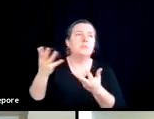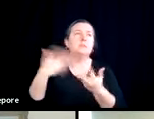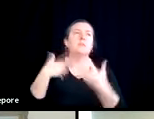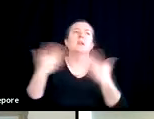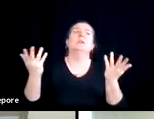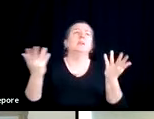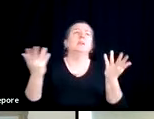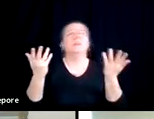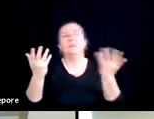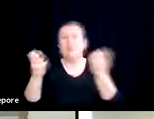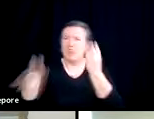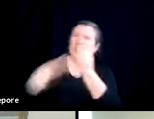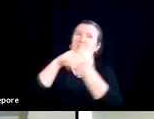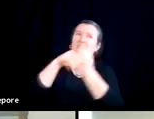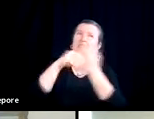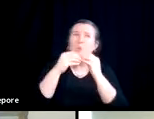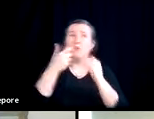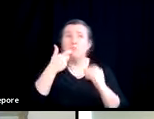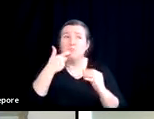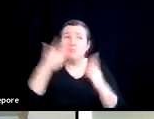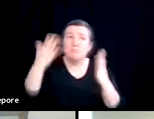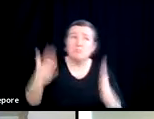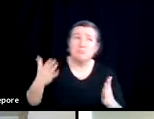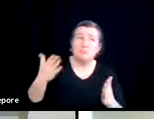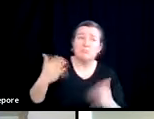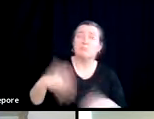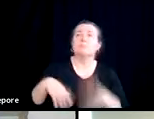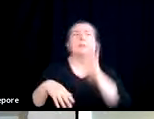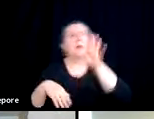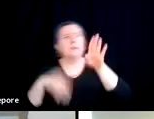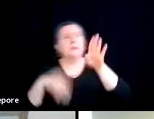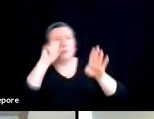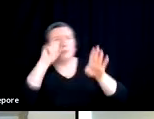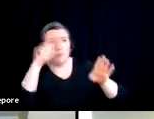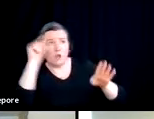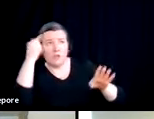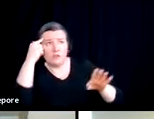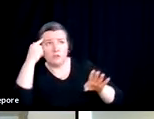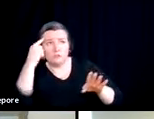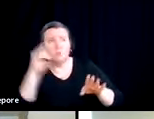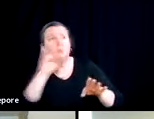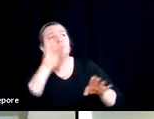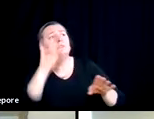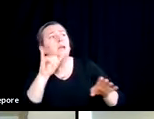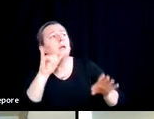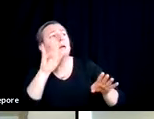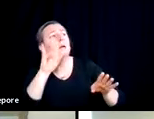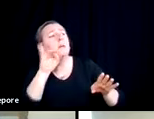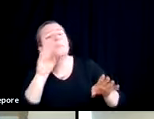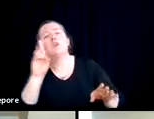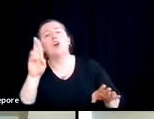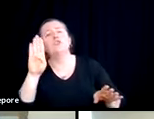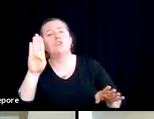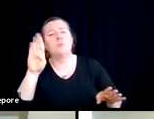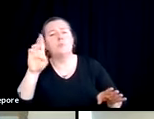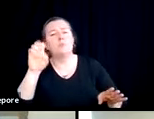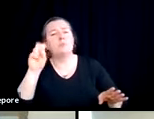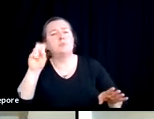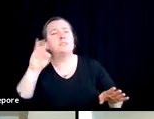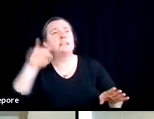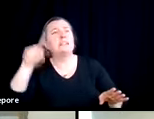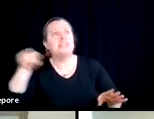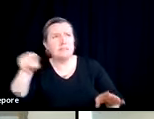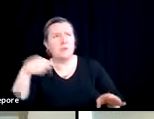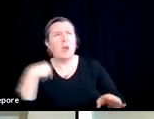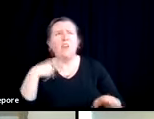then, Governor, for you, the commissioner, as well as Dr. Bresnitz, I believe now have 33 UK